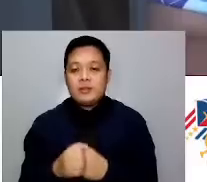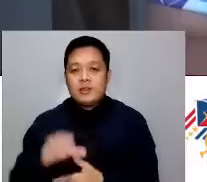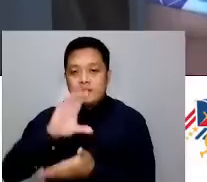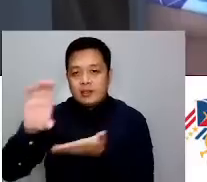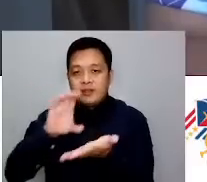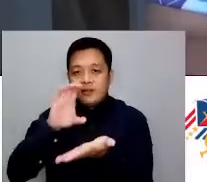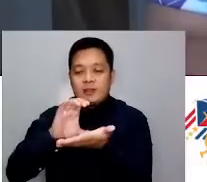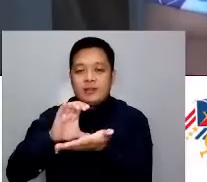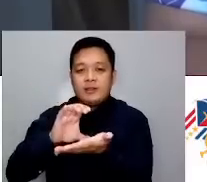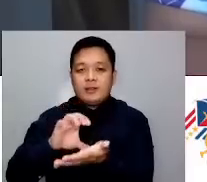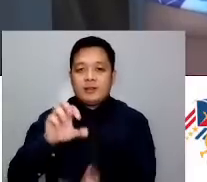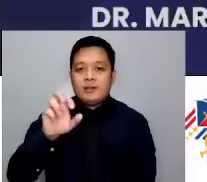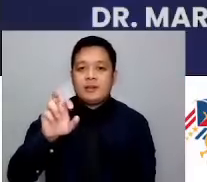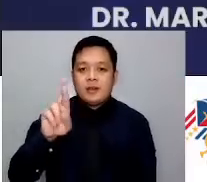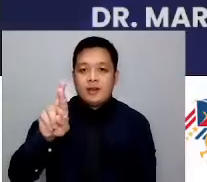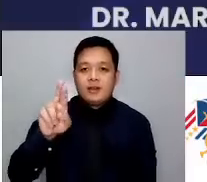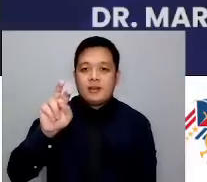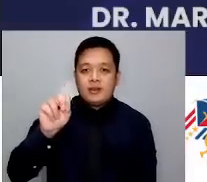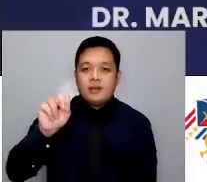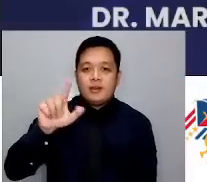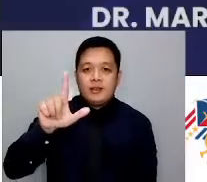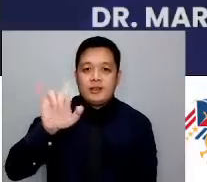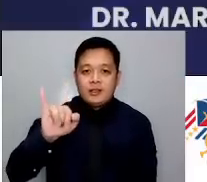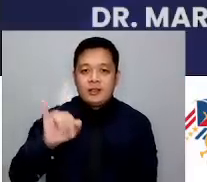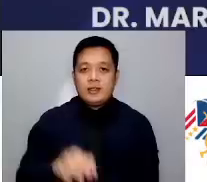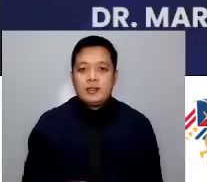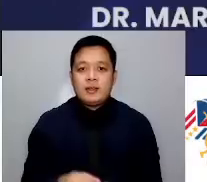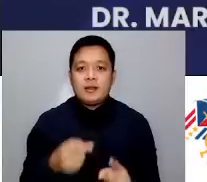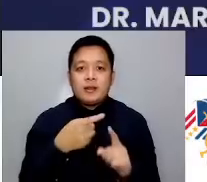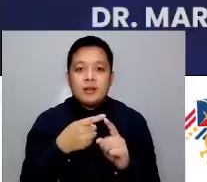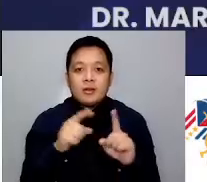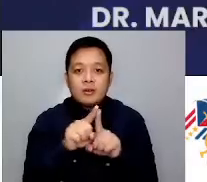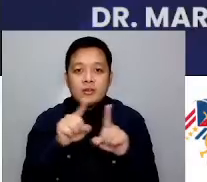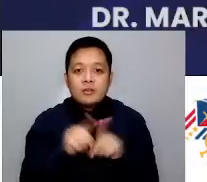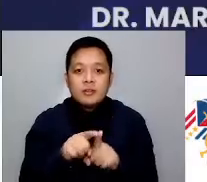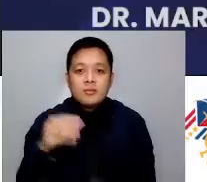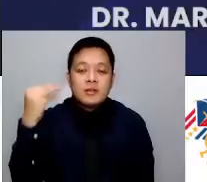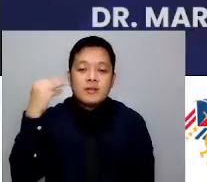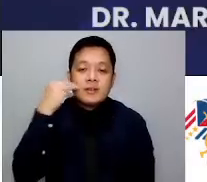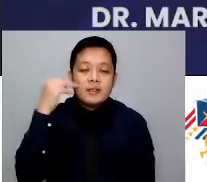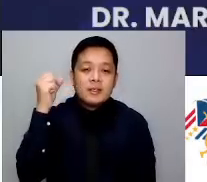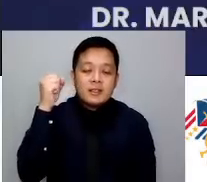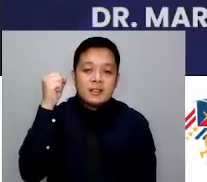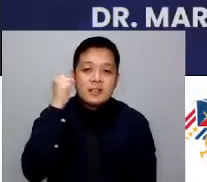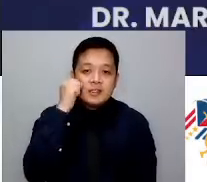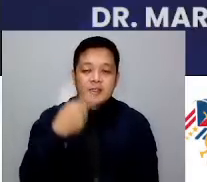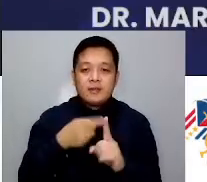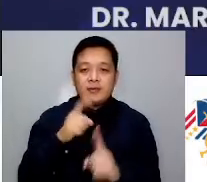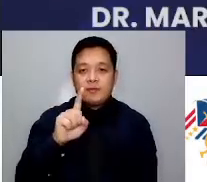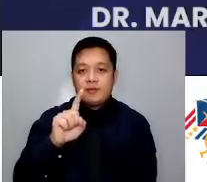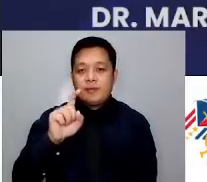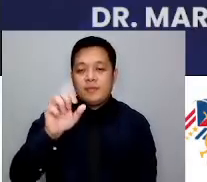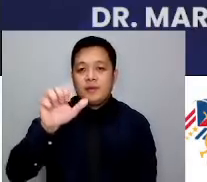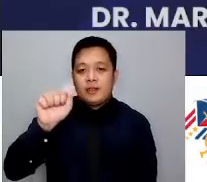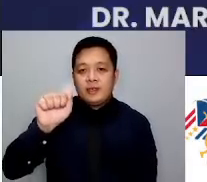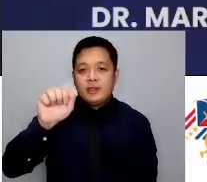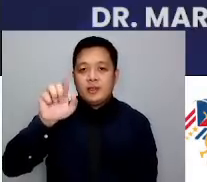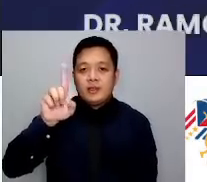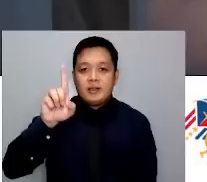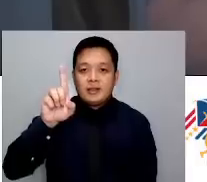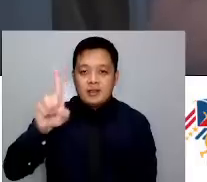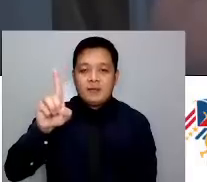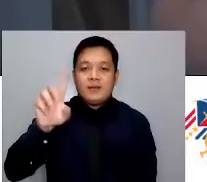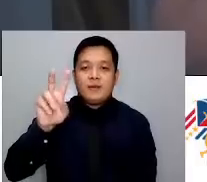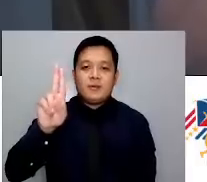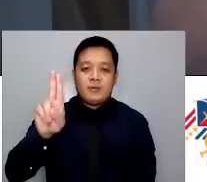have Dr. Roger Marie Sese, Chair of the Department of Aerospace Engineering, Ateneo de Davao University.